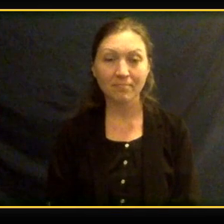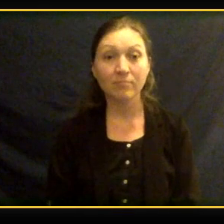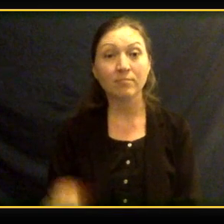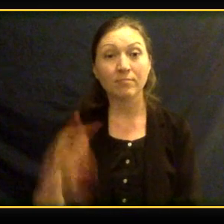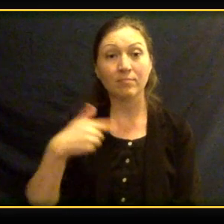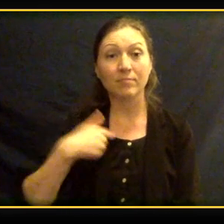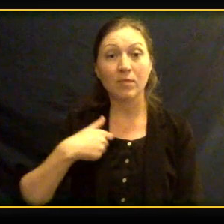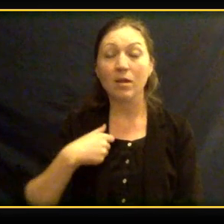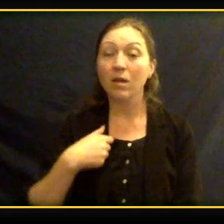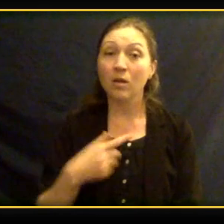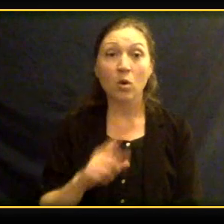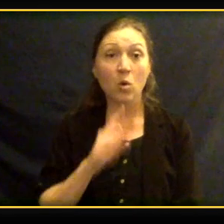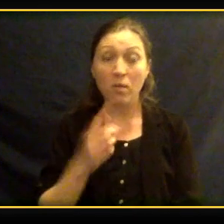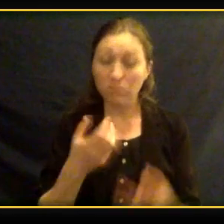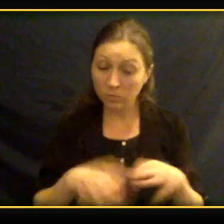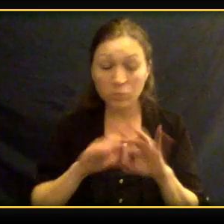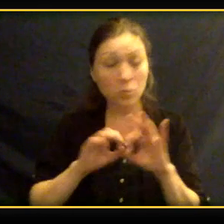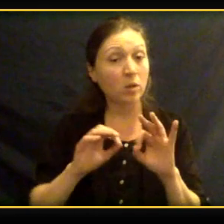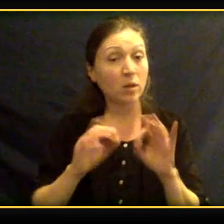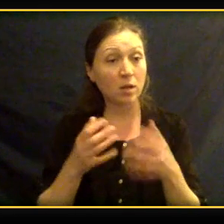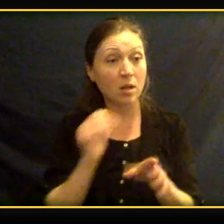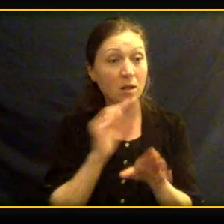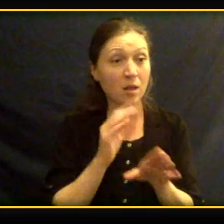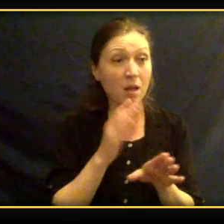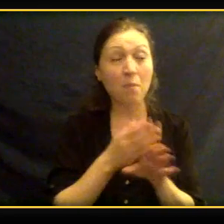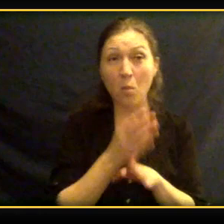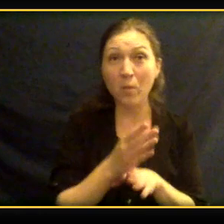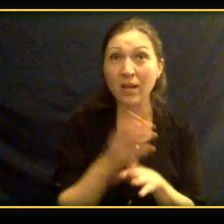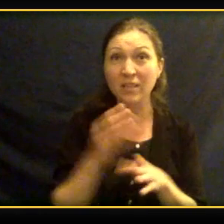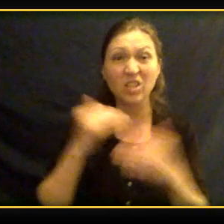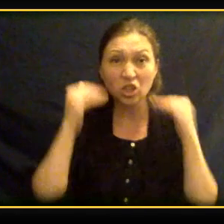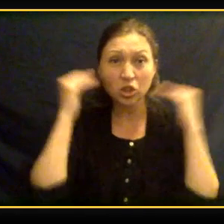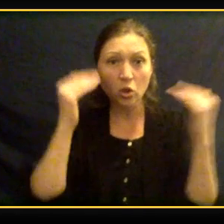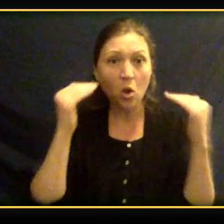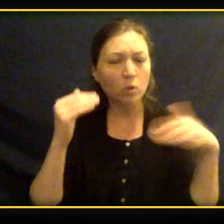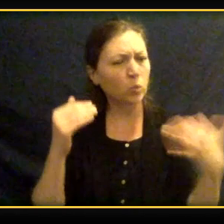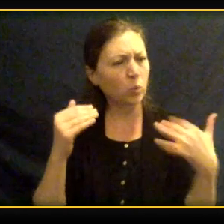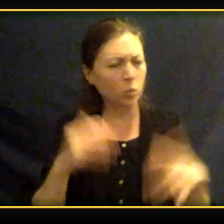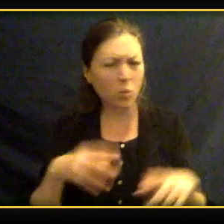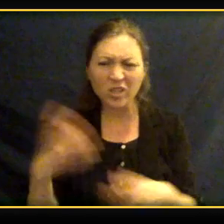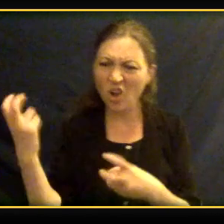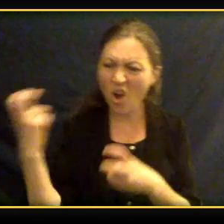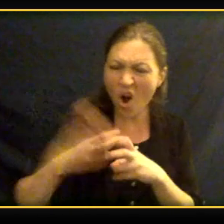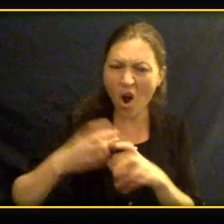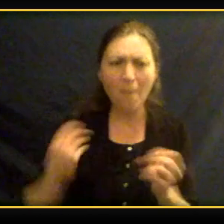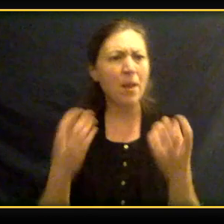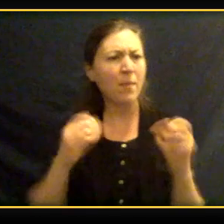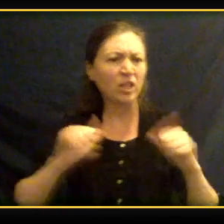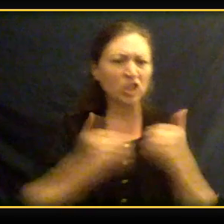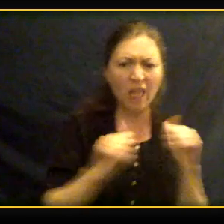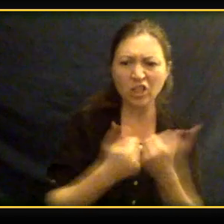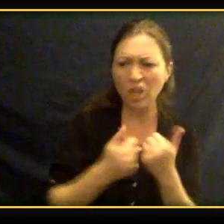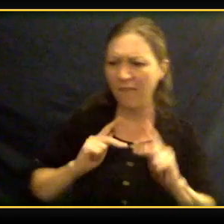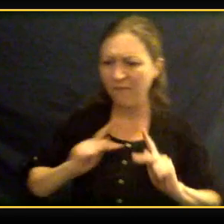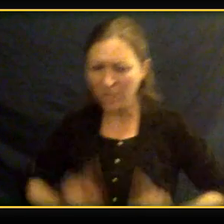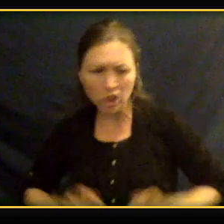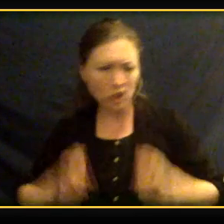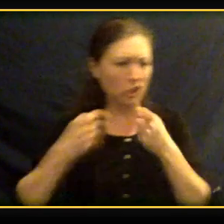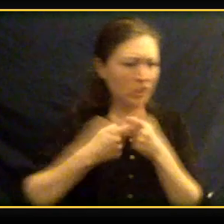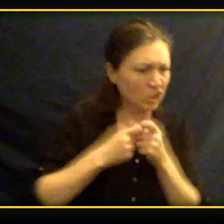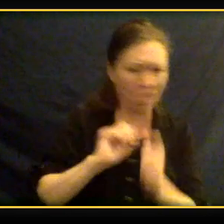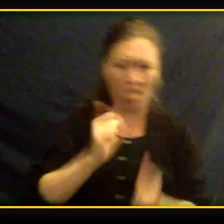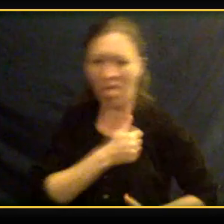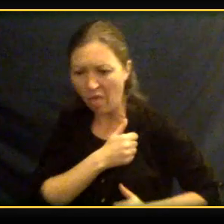Meaningful employment as an adult with a disability is a road often riddled with speed bumps. Physical, digital, attitudinal